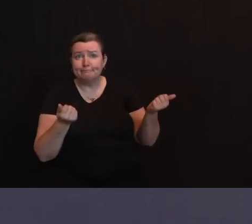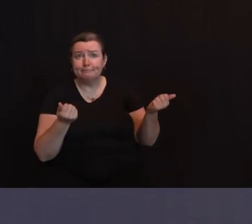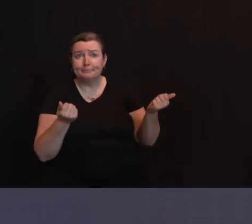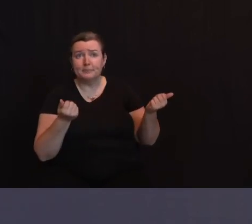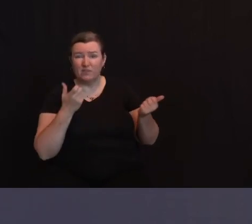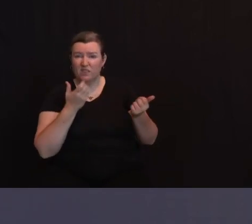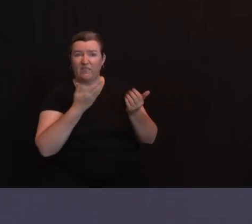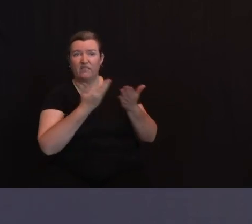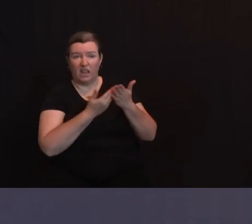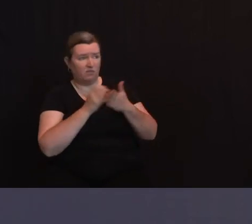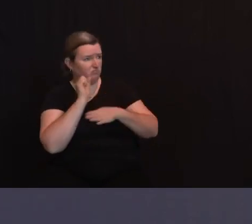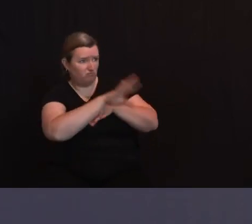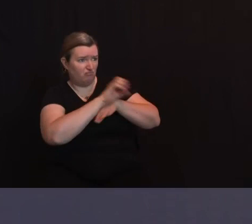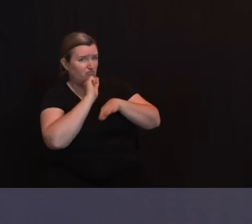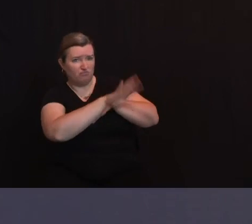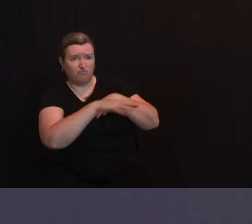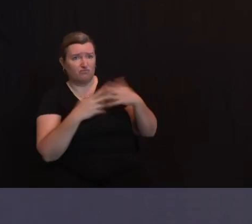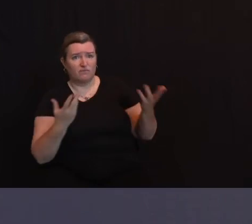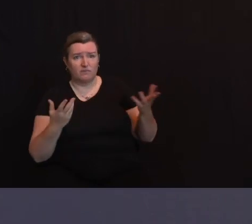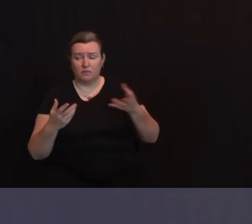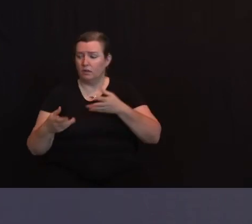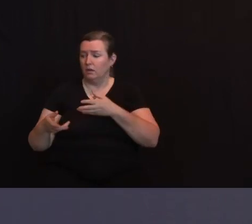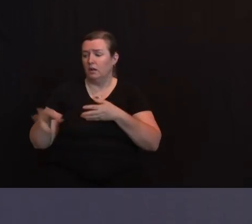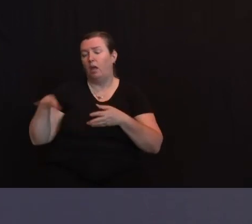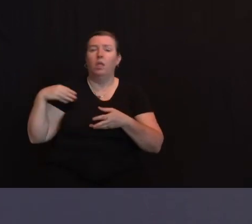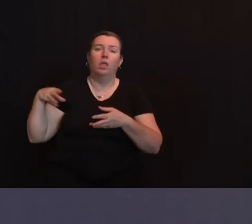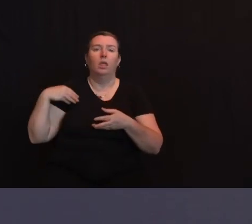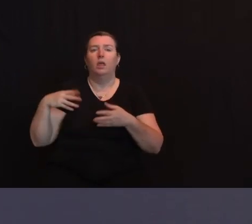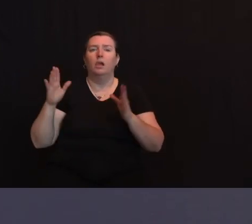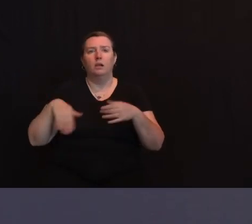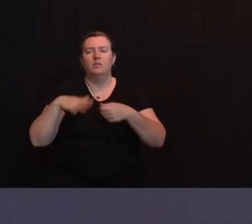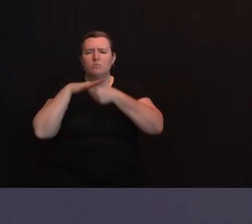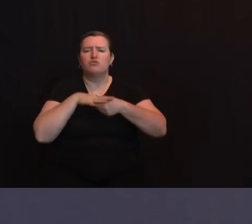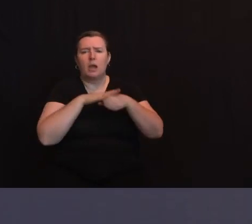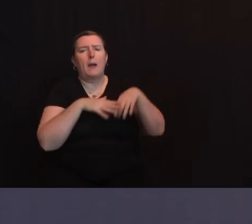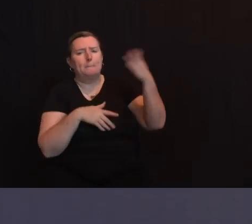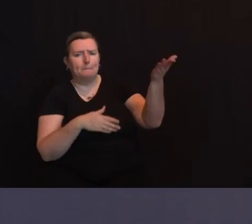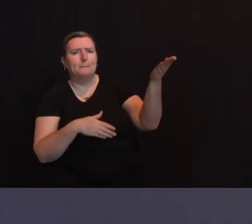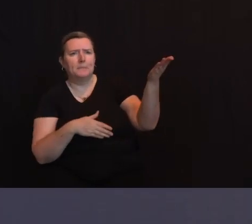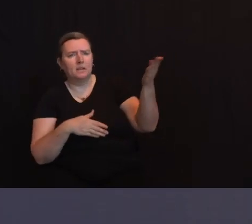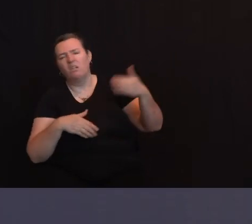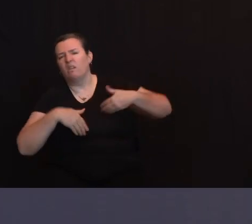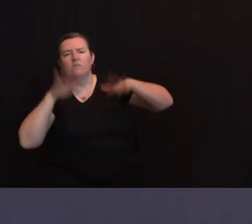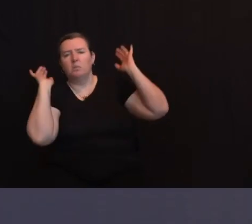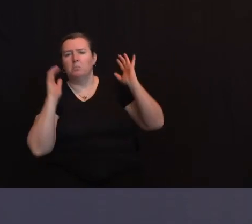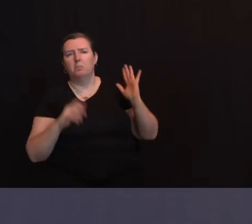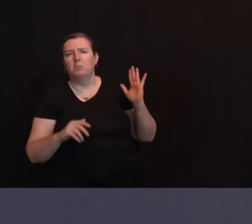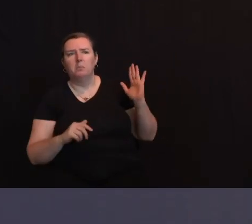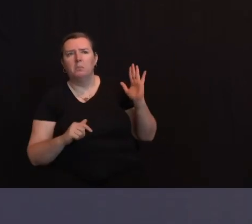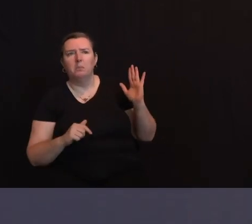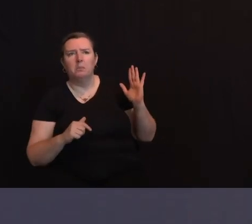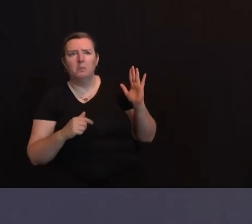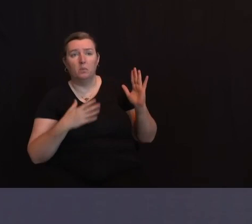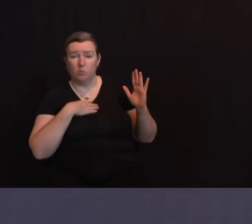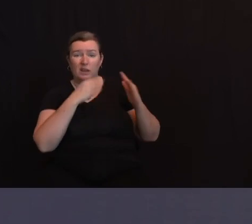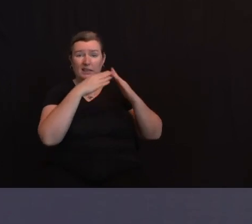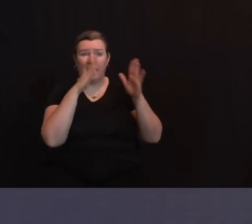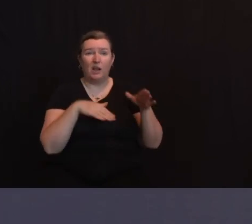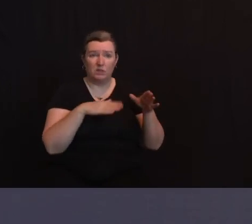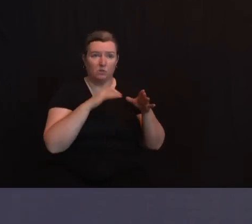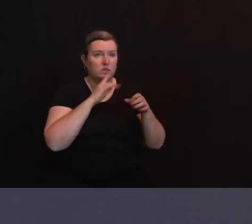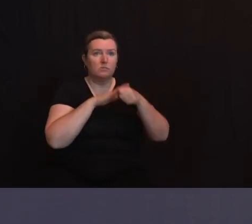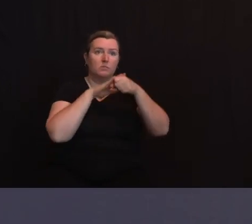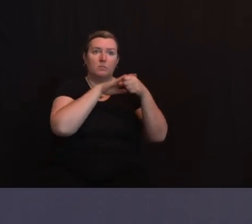and unrelenting pressure, including in some cases by the White House, to their credit, in some of that